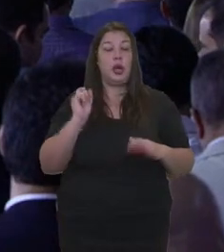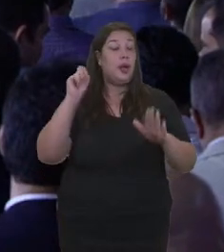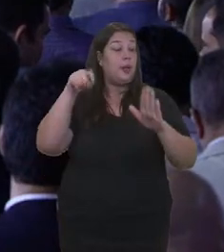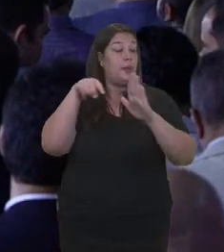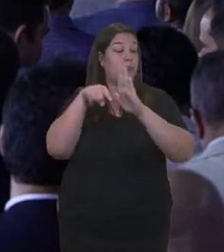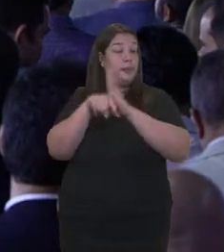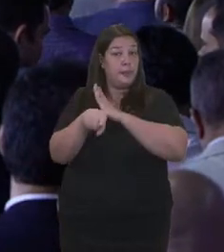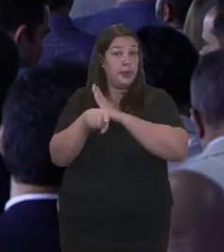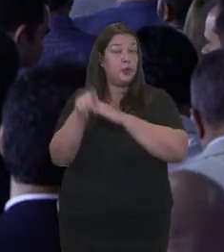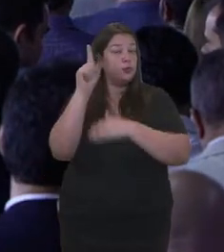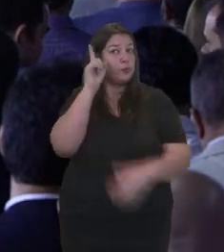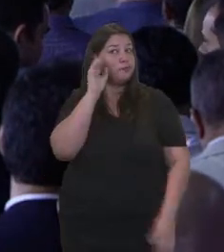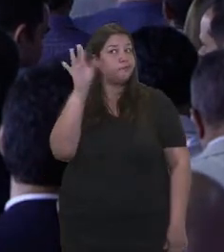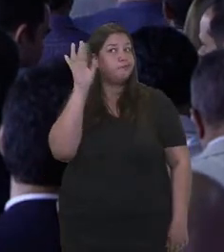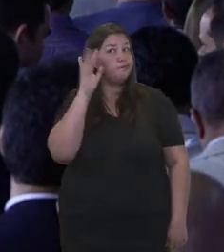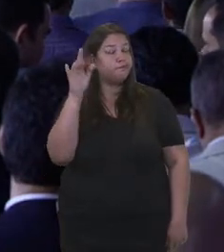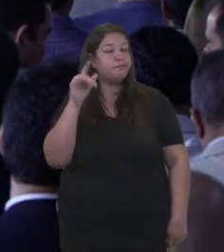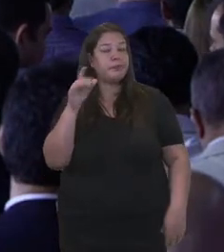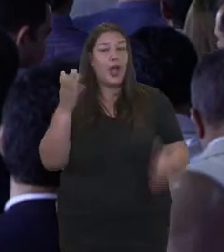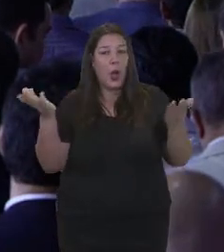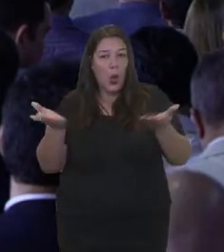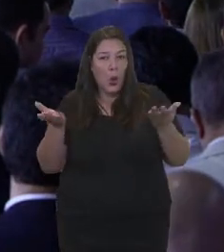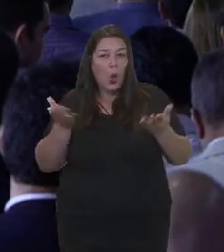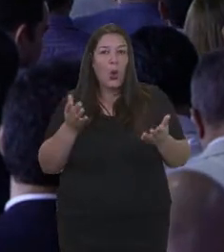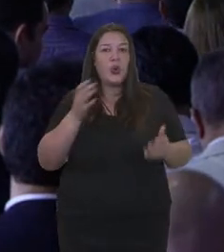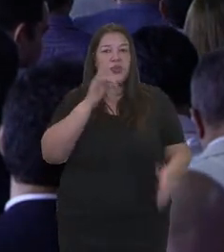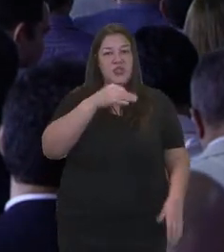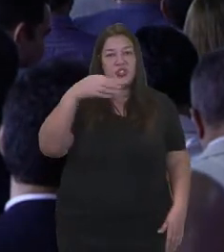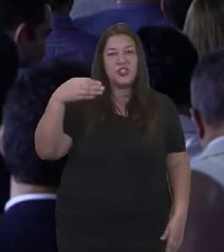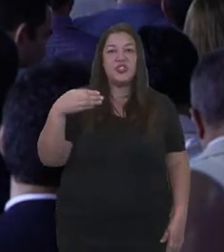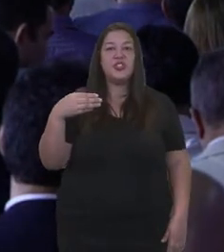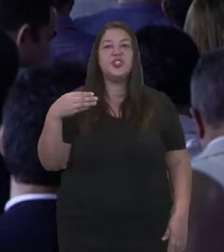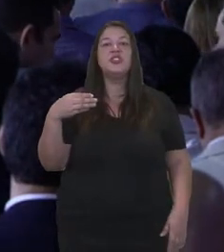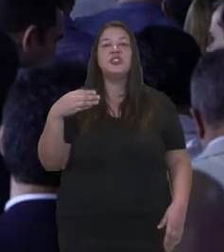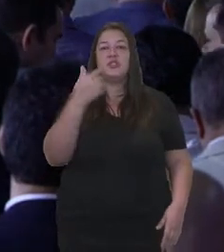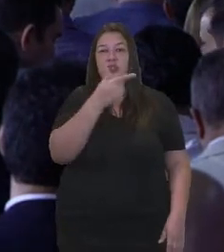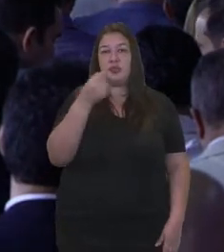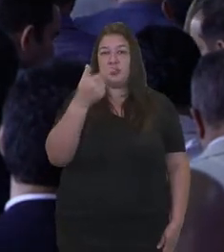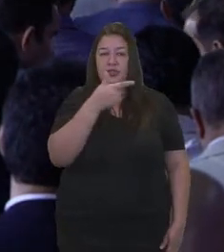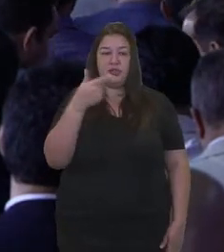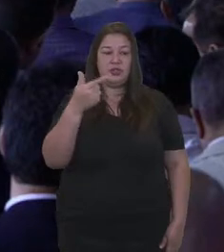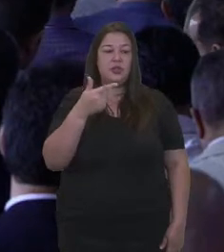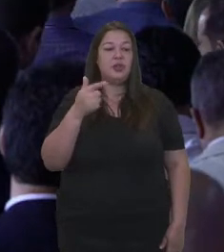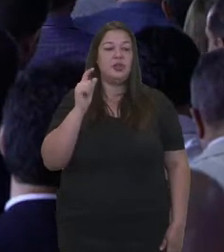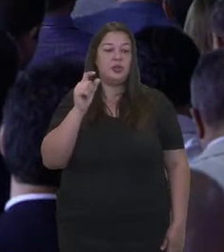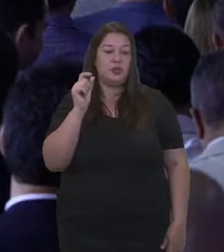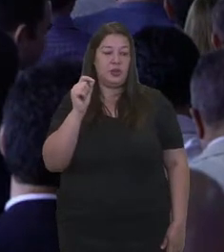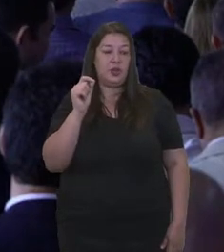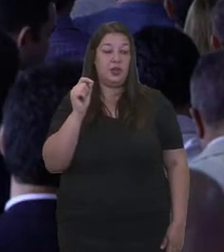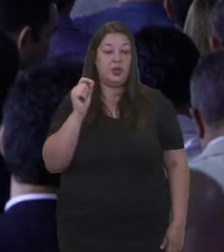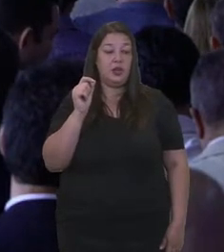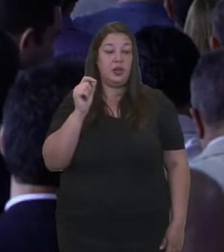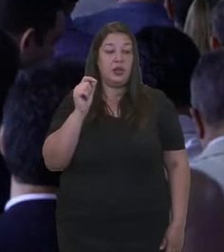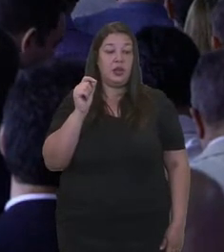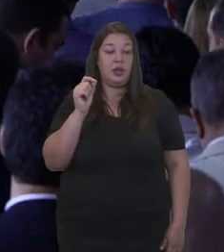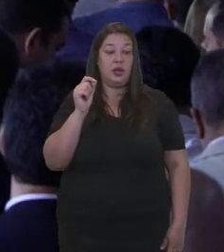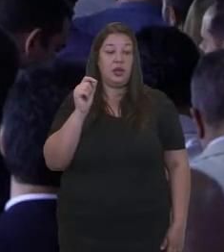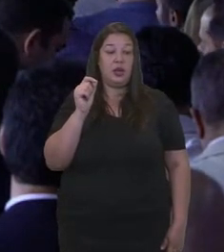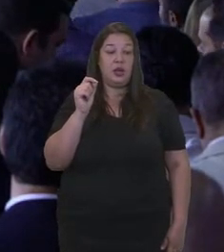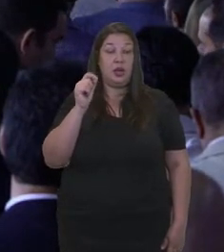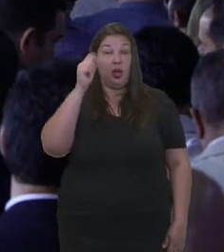that the question and the thought of Team Talks this year to use technology